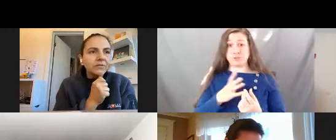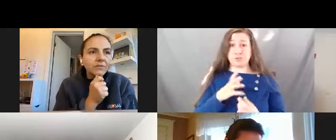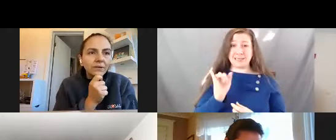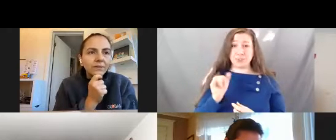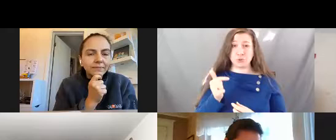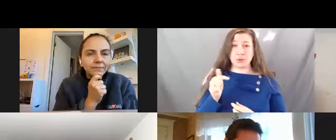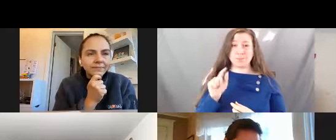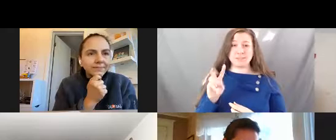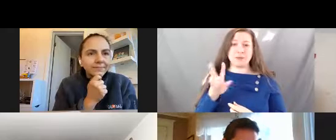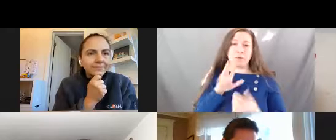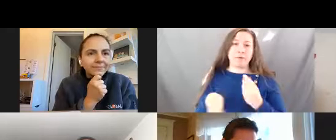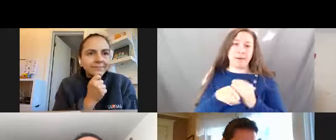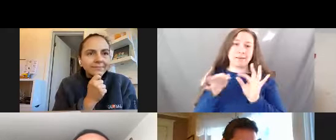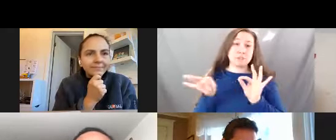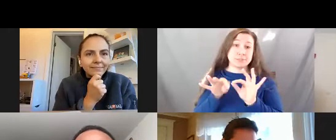add captions.